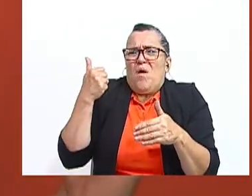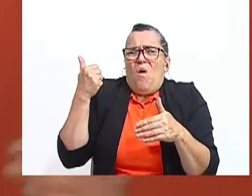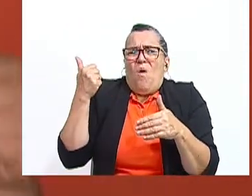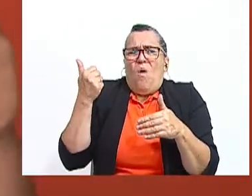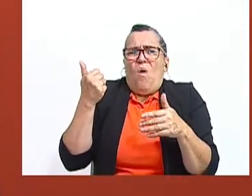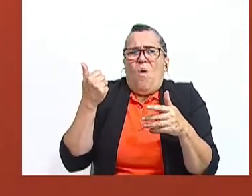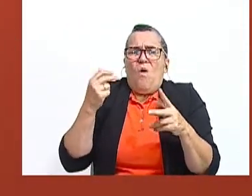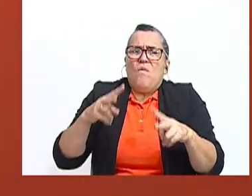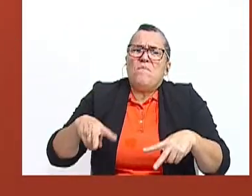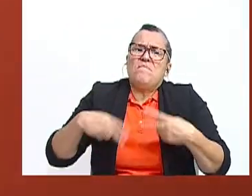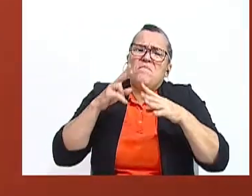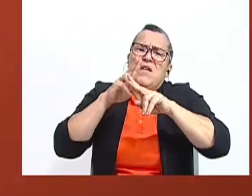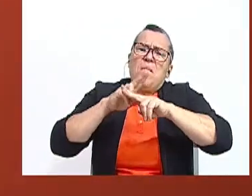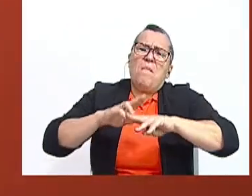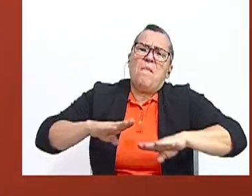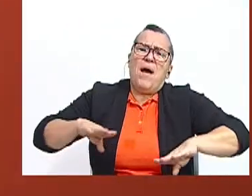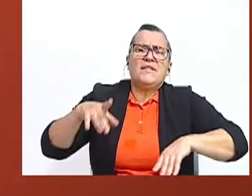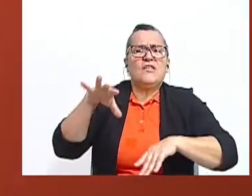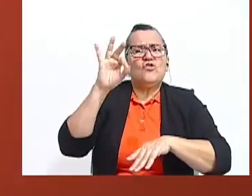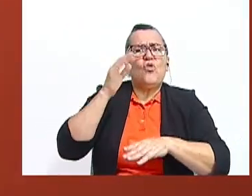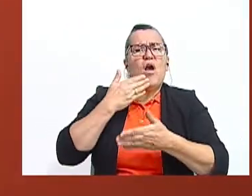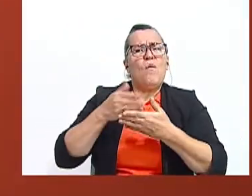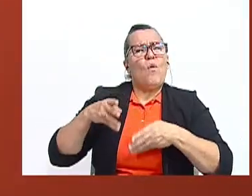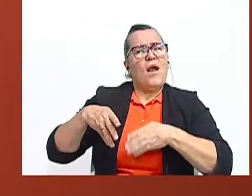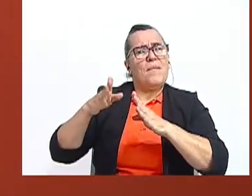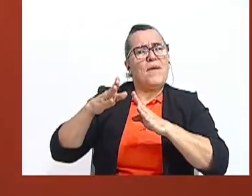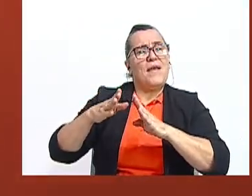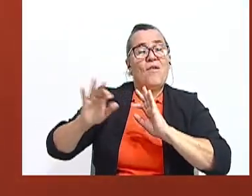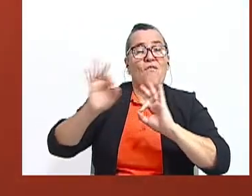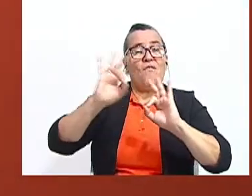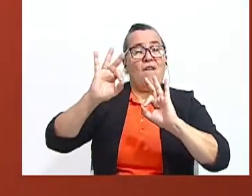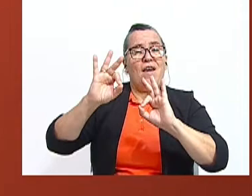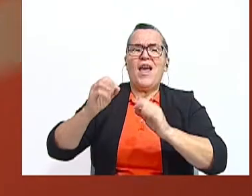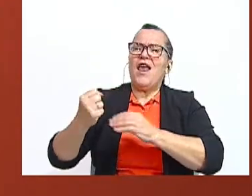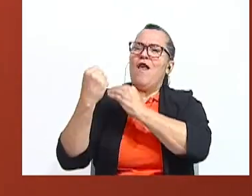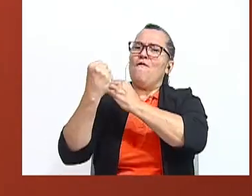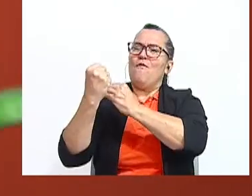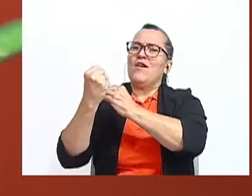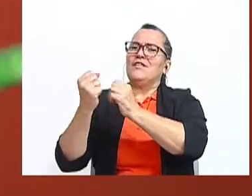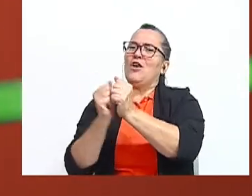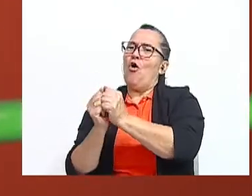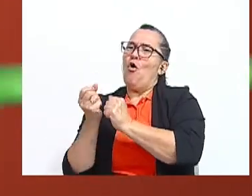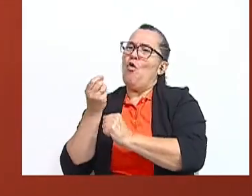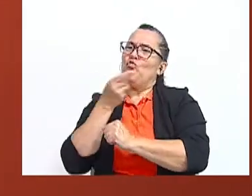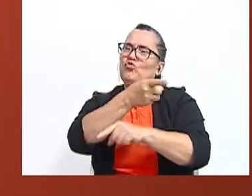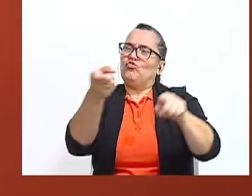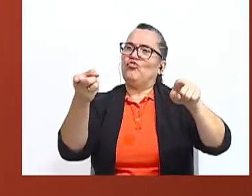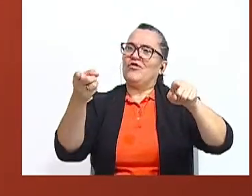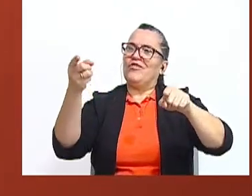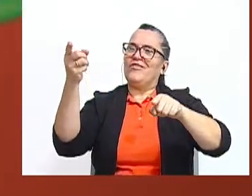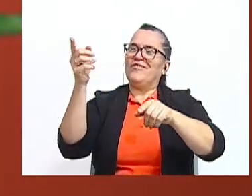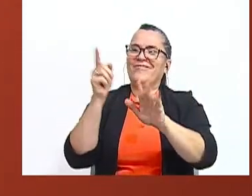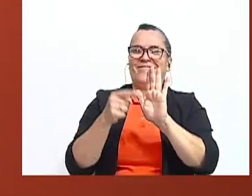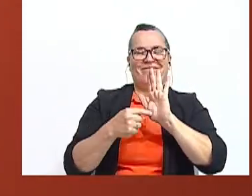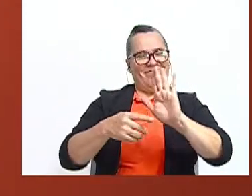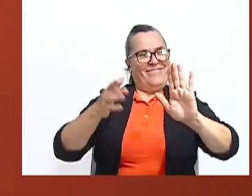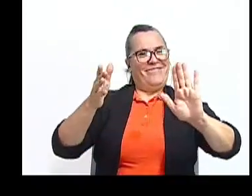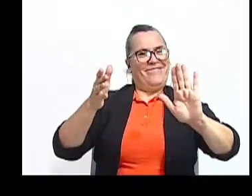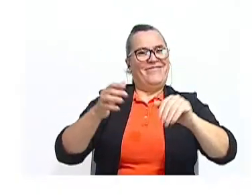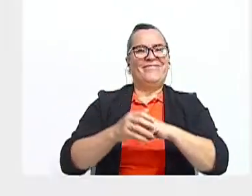peace and choose the good side. Good luck, guys, and may the Force be with you always.